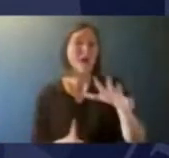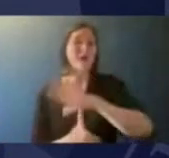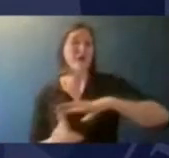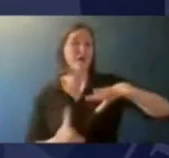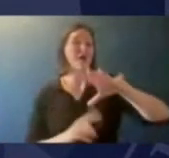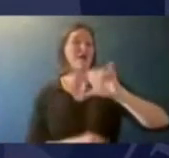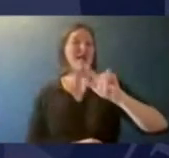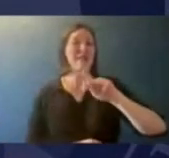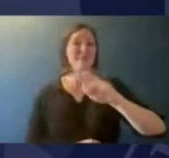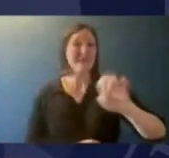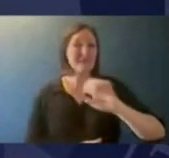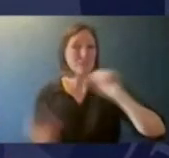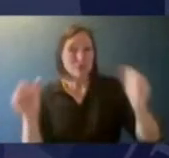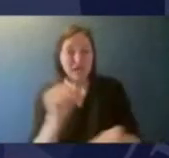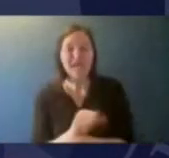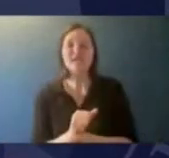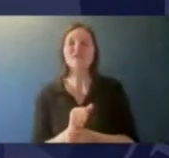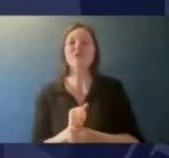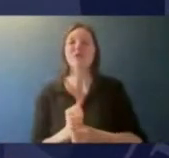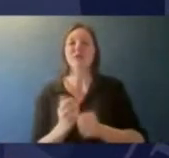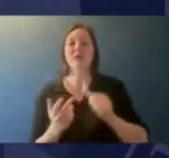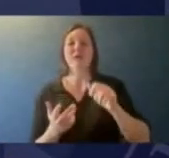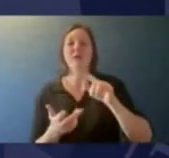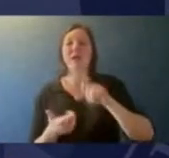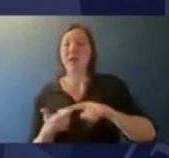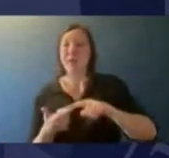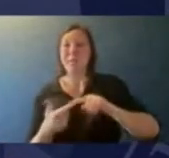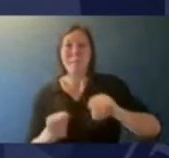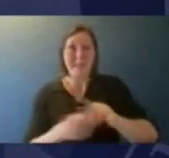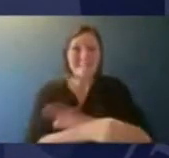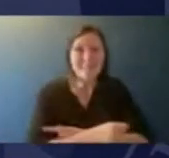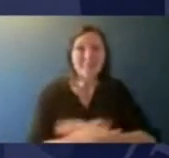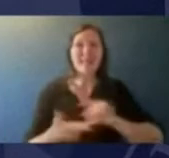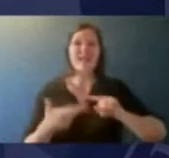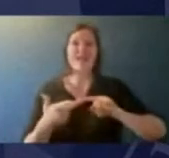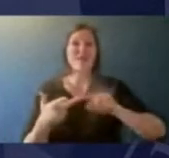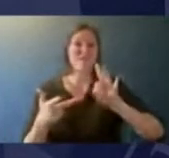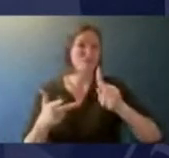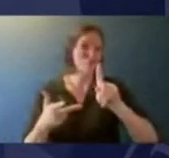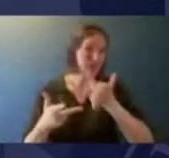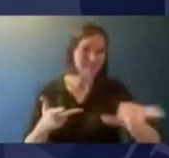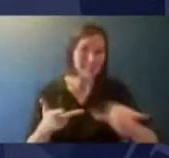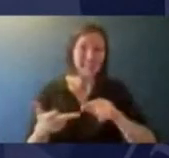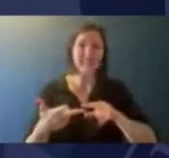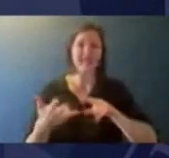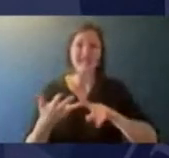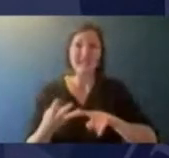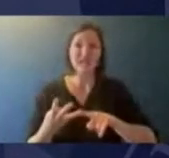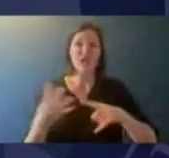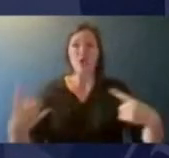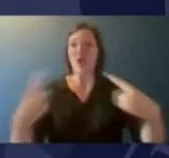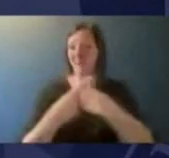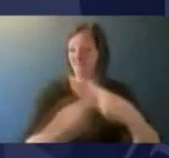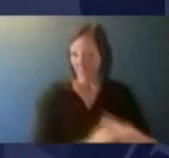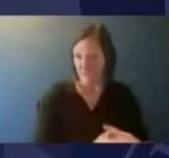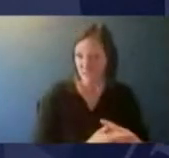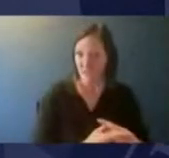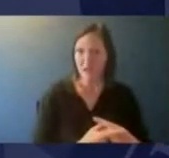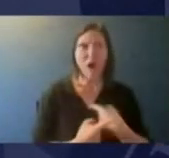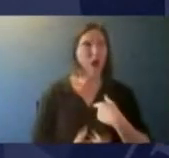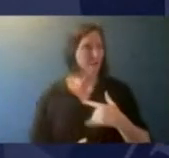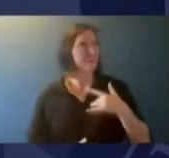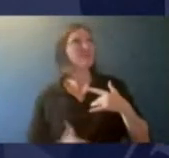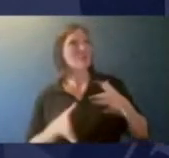change, pandemics, and fragility and conflict. I'm encouraged by the progress that we've made with